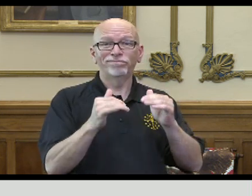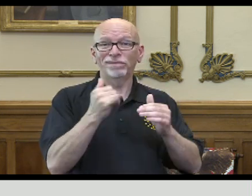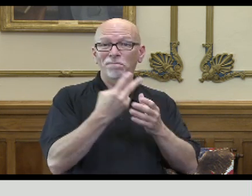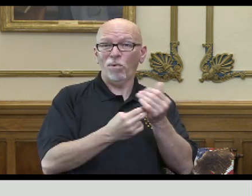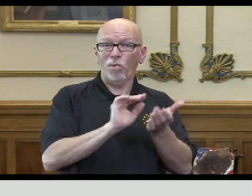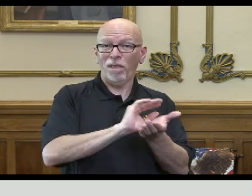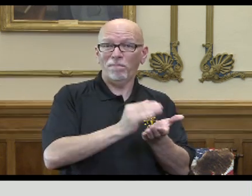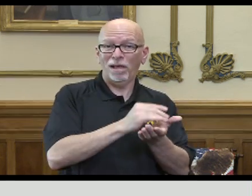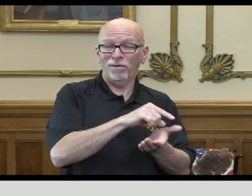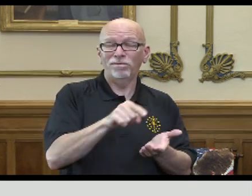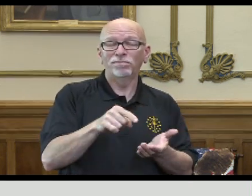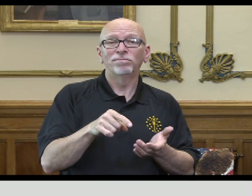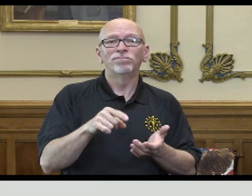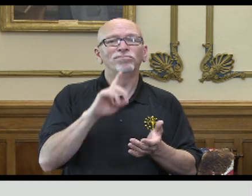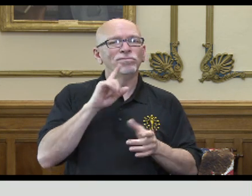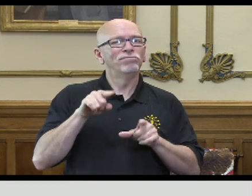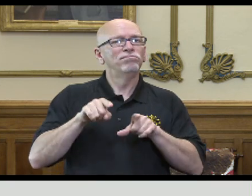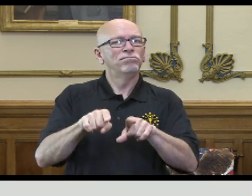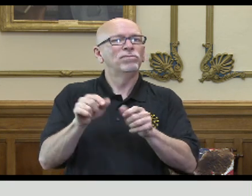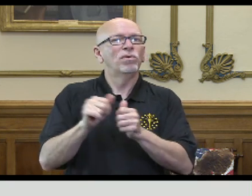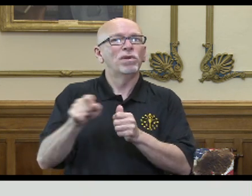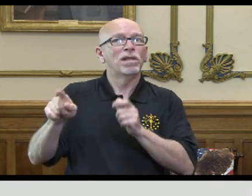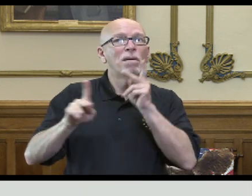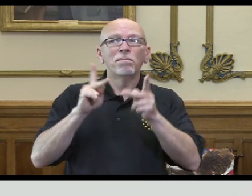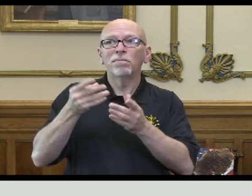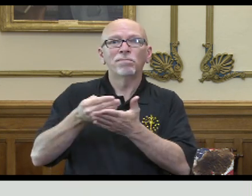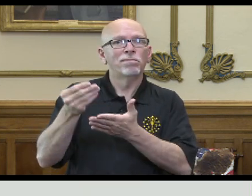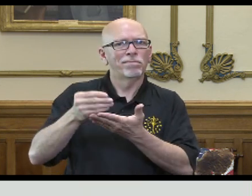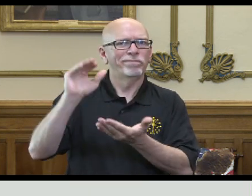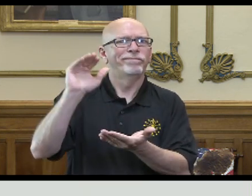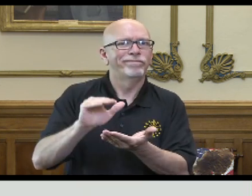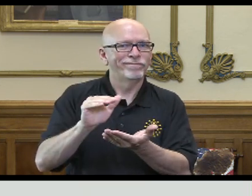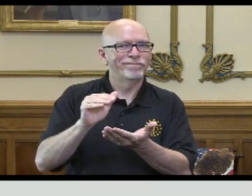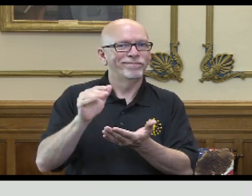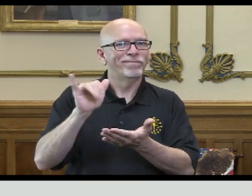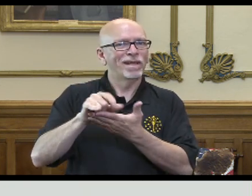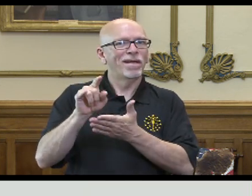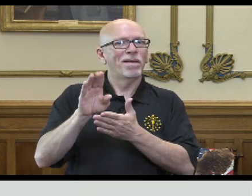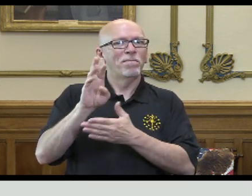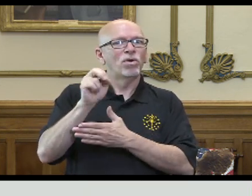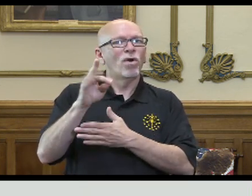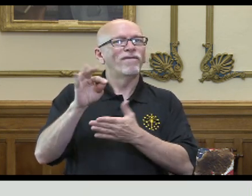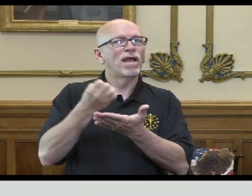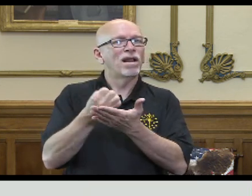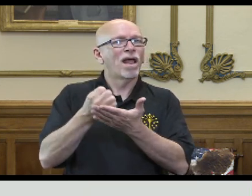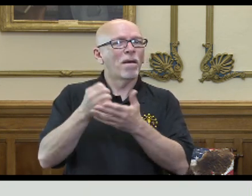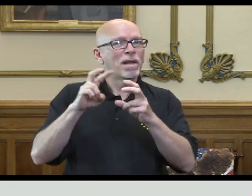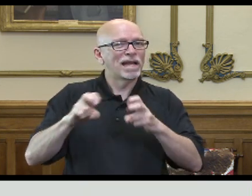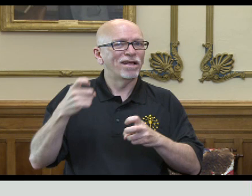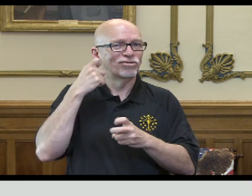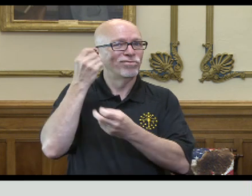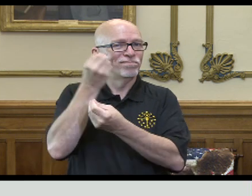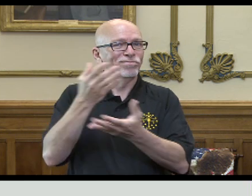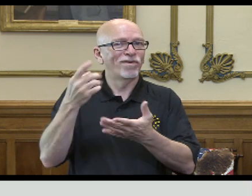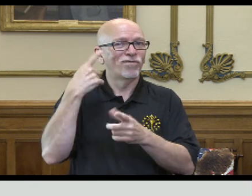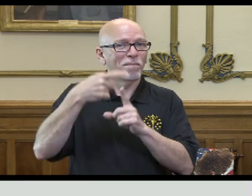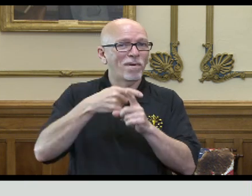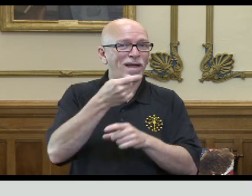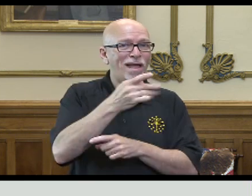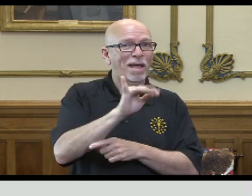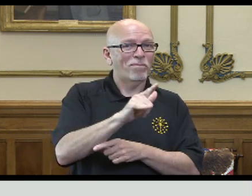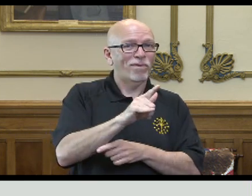amounts does align with the consumer spending drop-off that the Bureau of Economic Analysis just reported in the month of